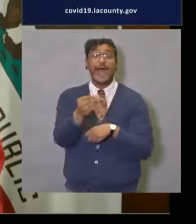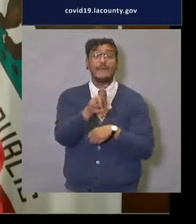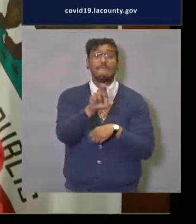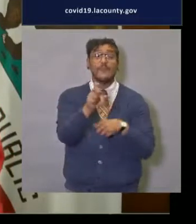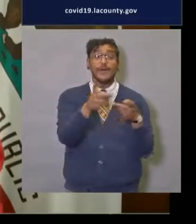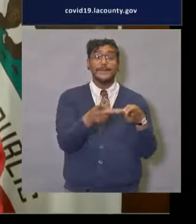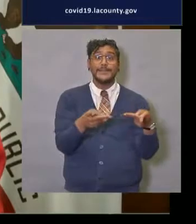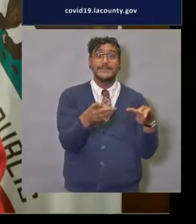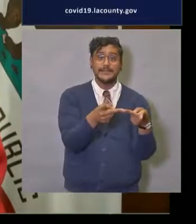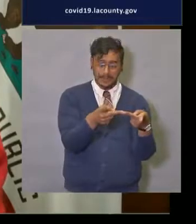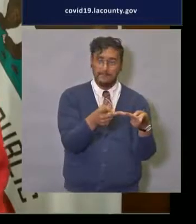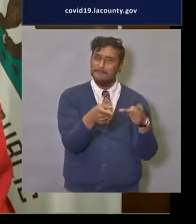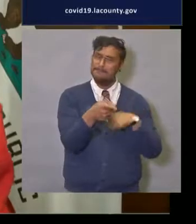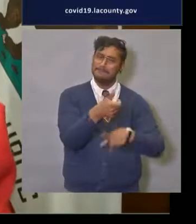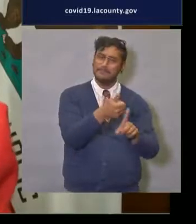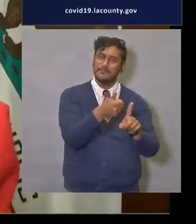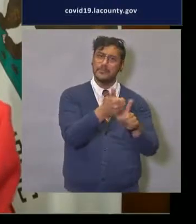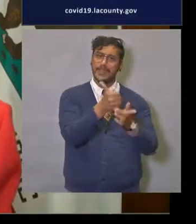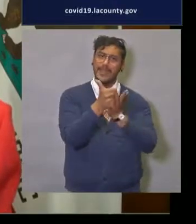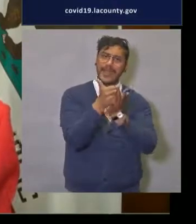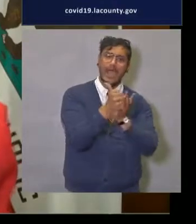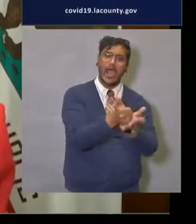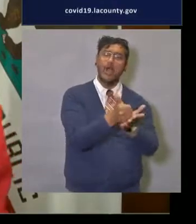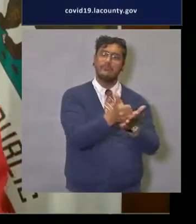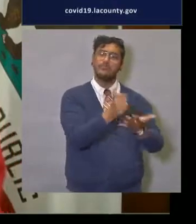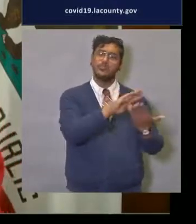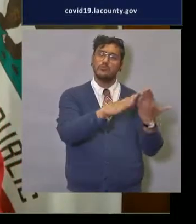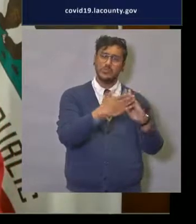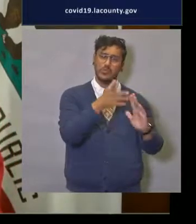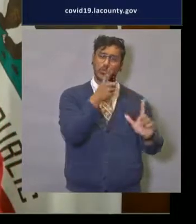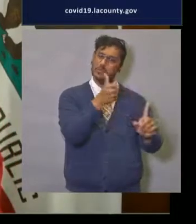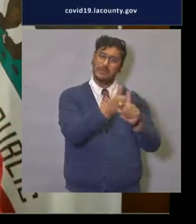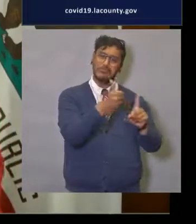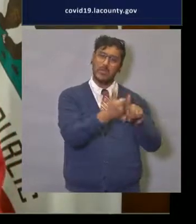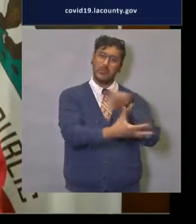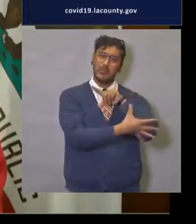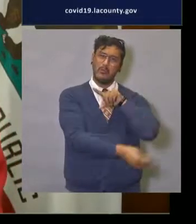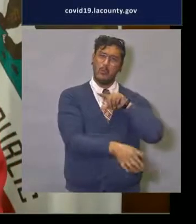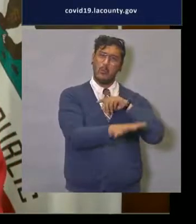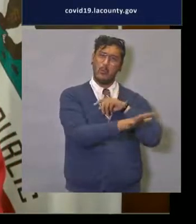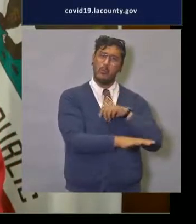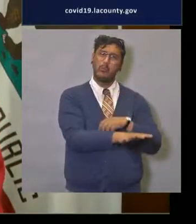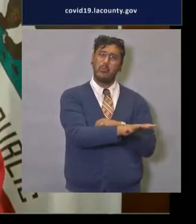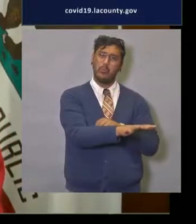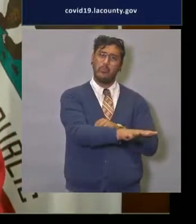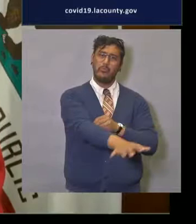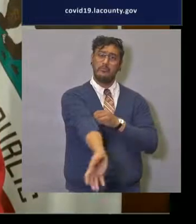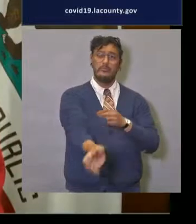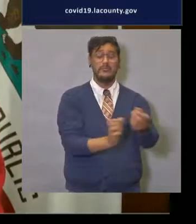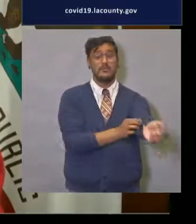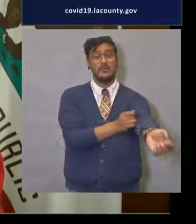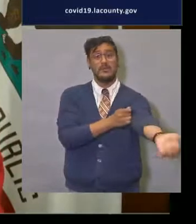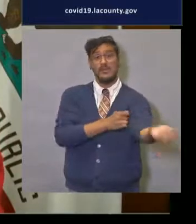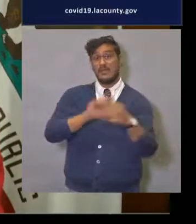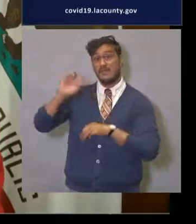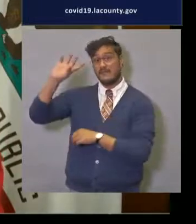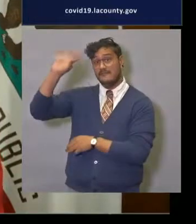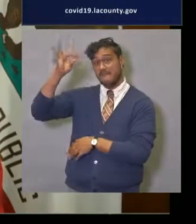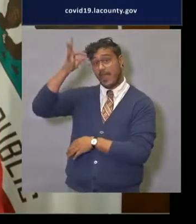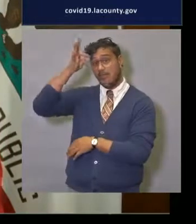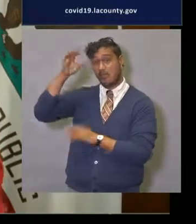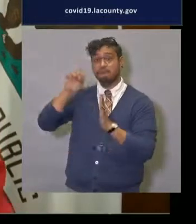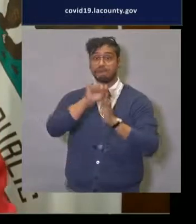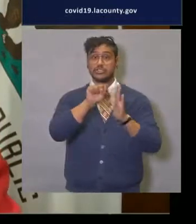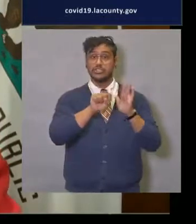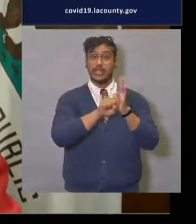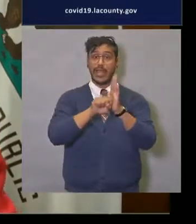needed assistance to our underserved communities. And with federal and state partnerships, which opened up sites like Cal